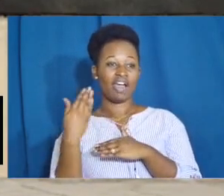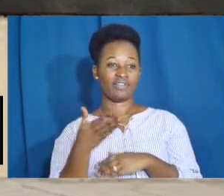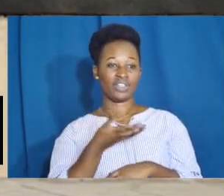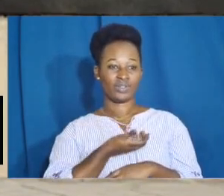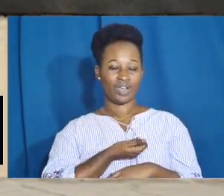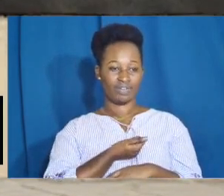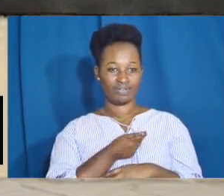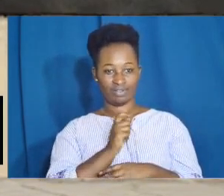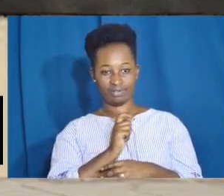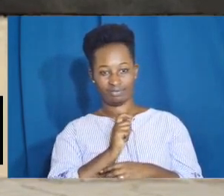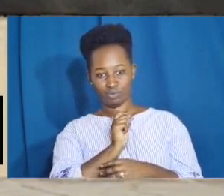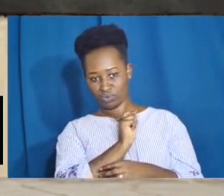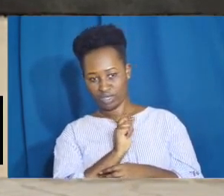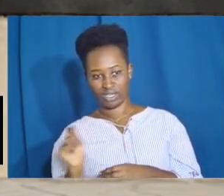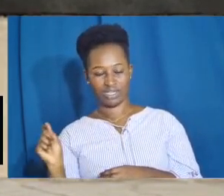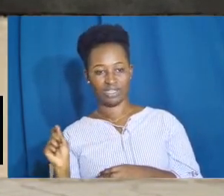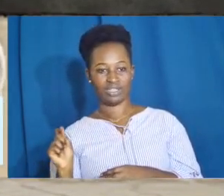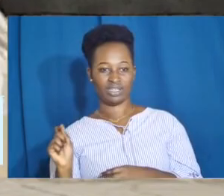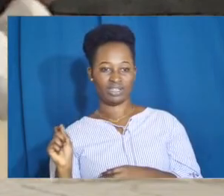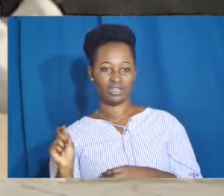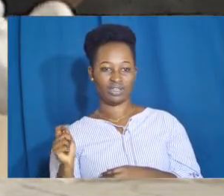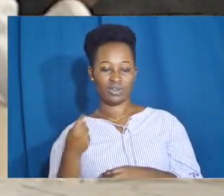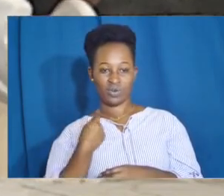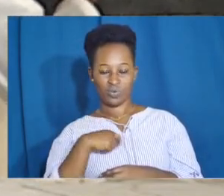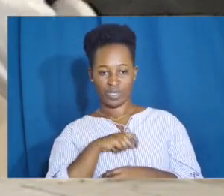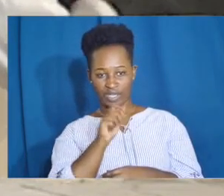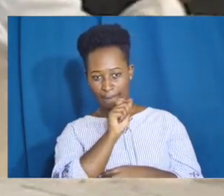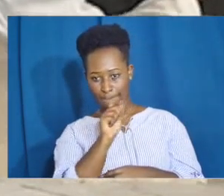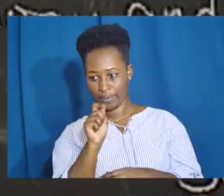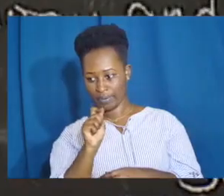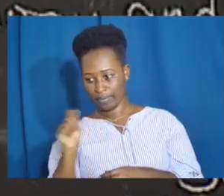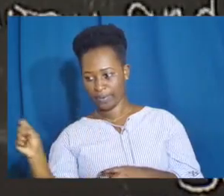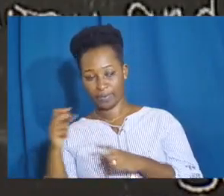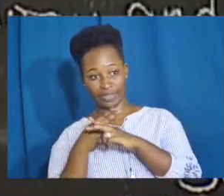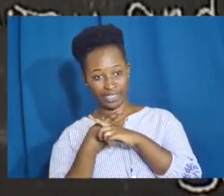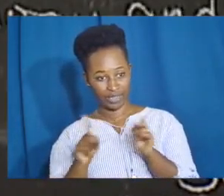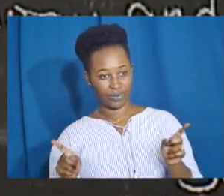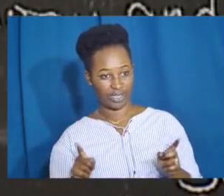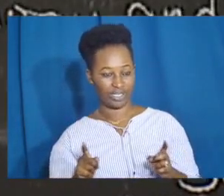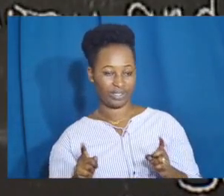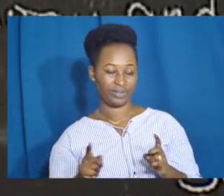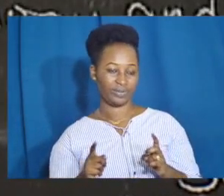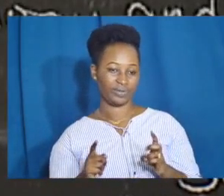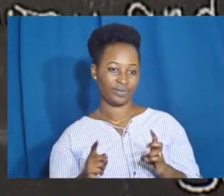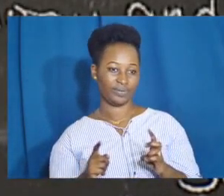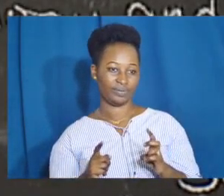we have to underline. We underline them separately.